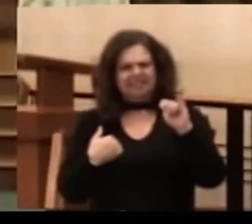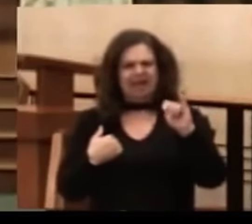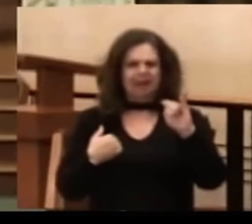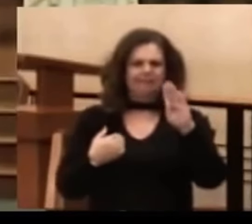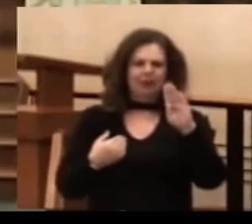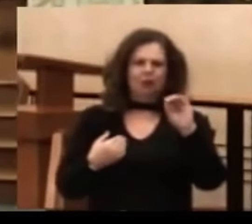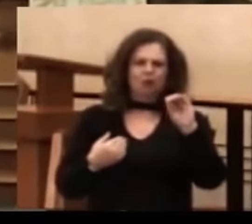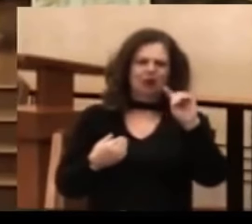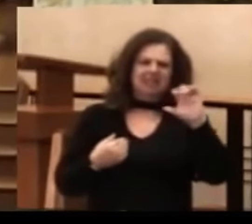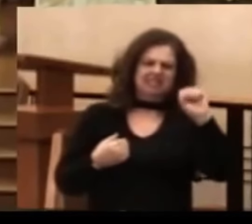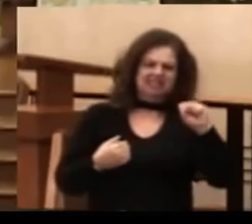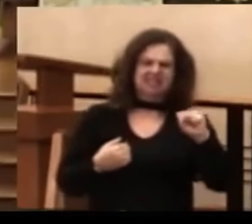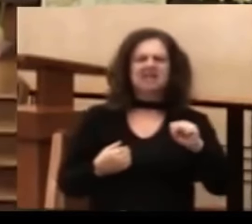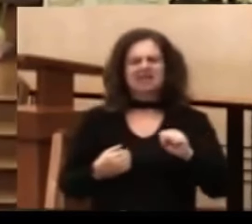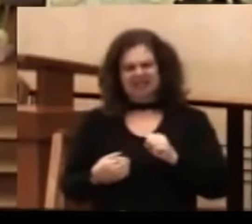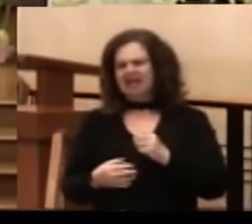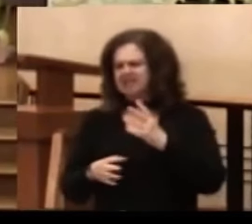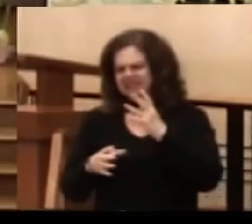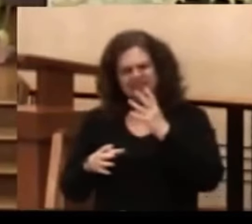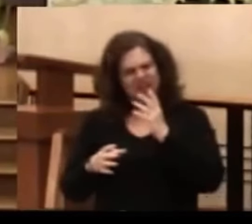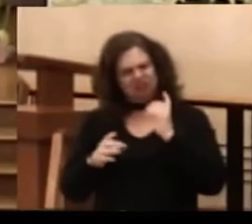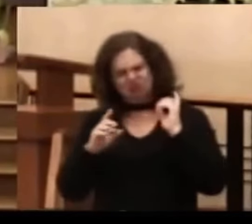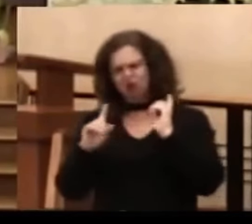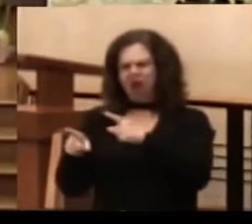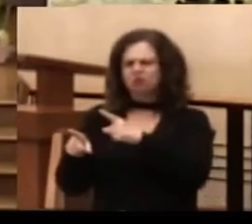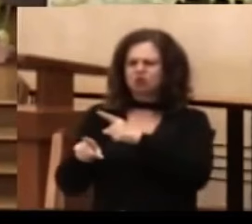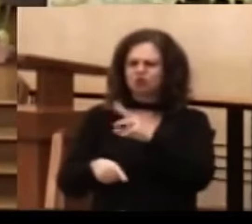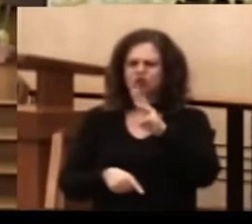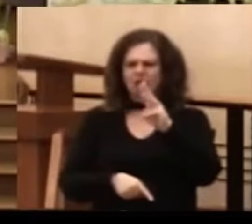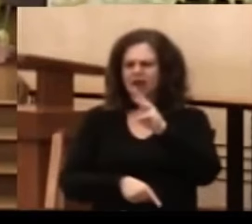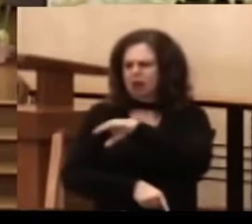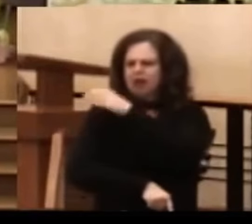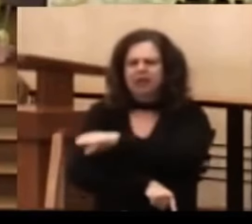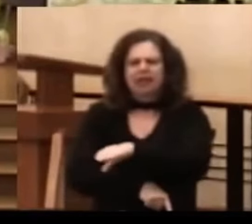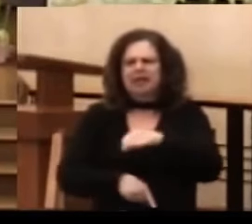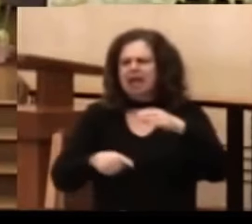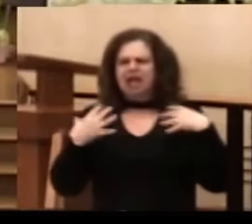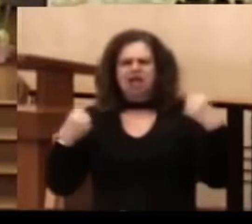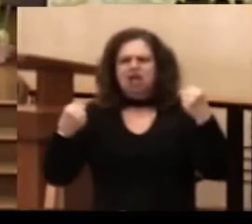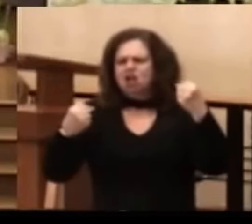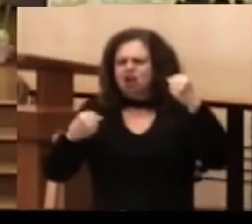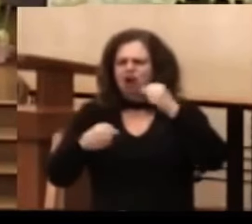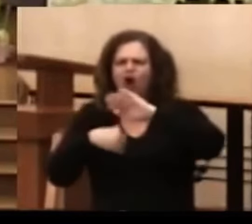plasma to the Mayo Clinic and go heal others. Yes, sir, it's in the book.